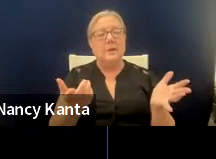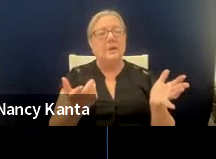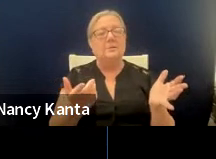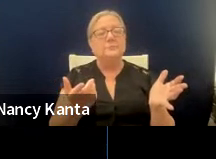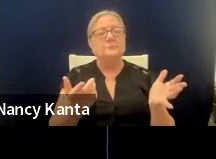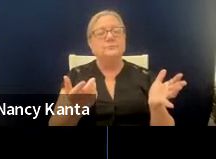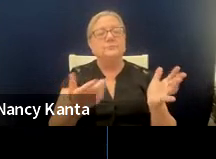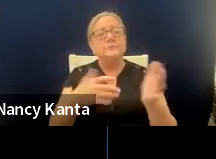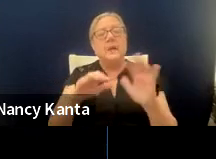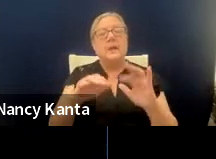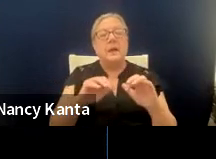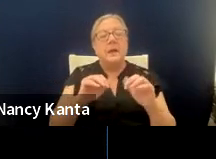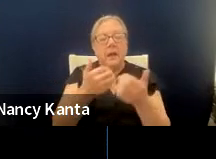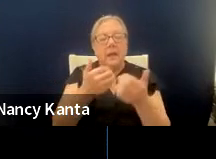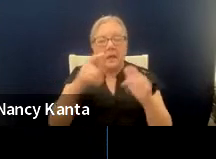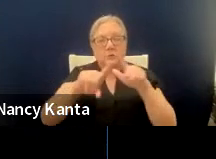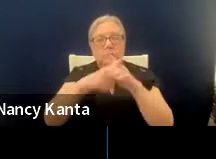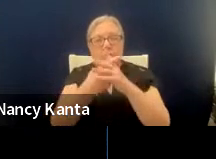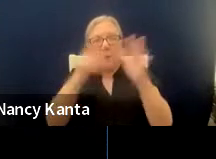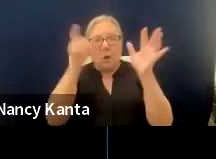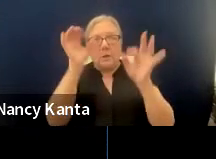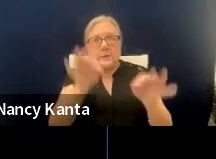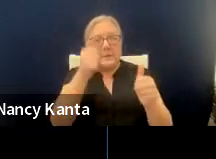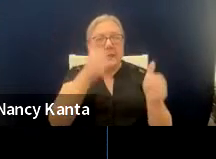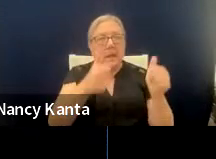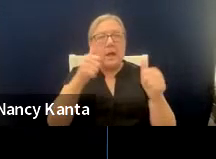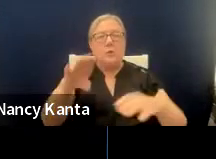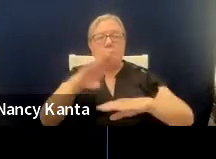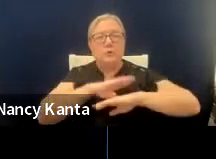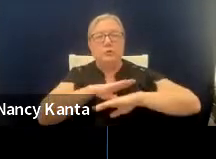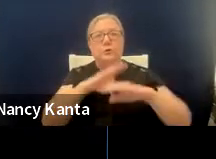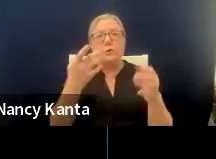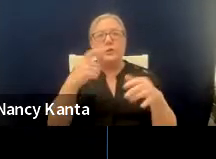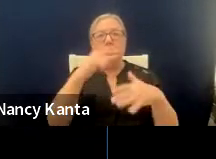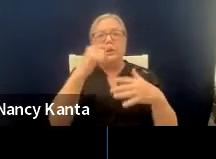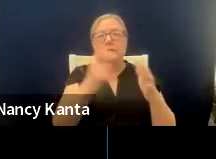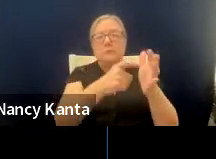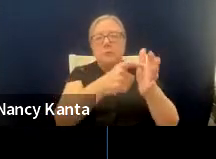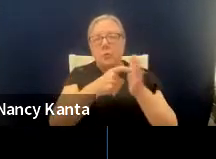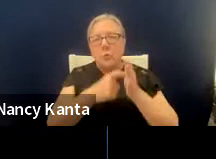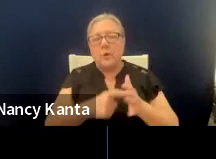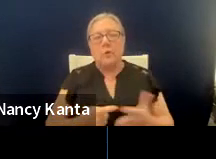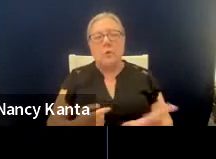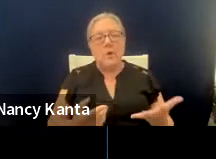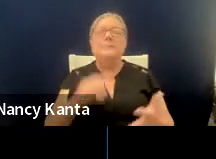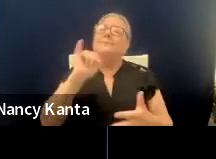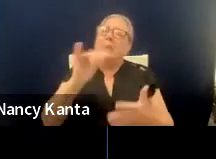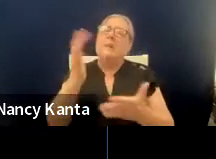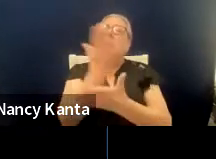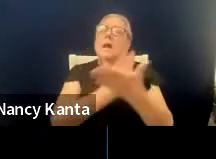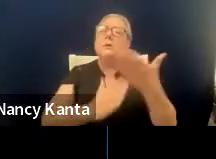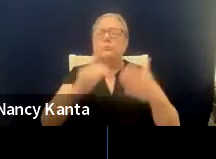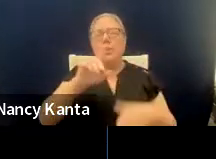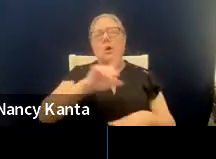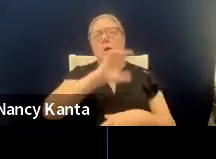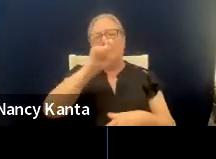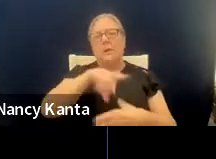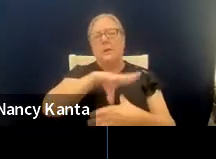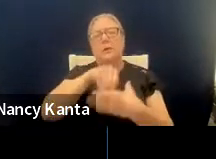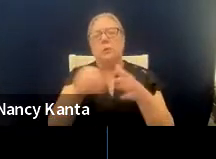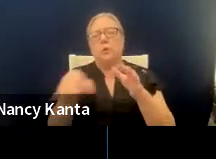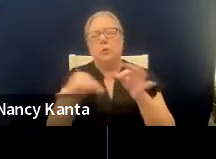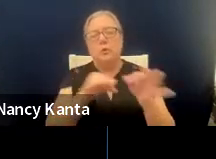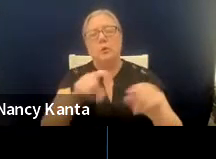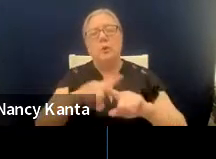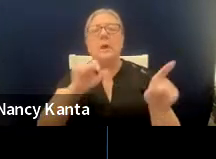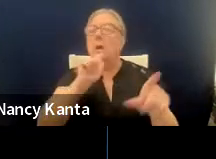achieves those criteria better or worse than the others. That is part of it, but it's not the whole. It's not the whole